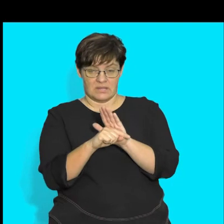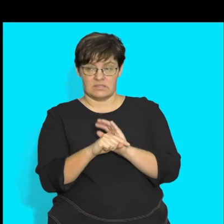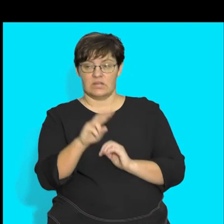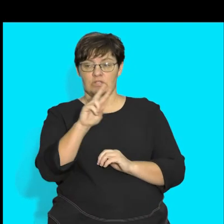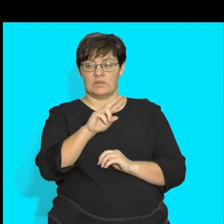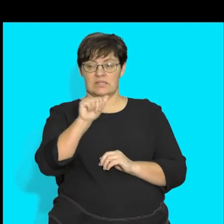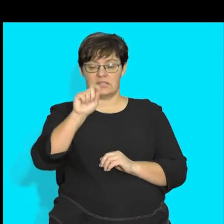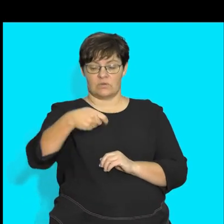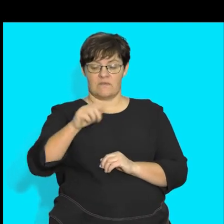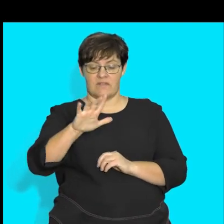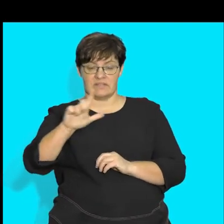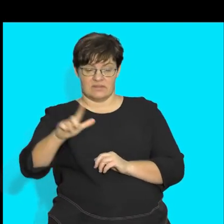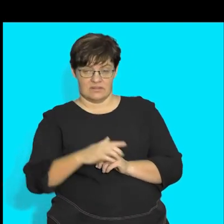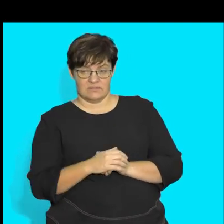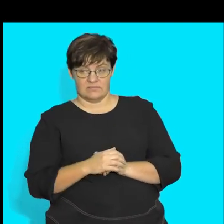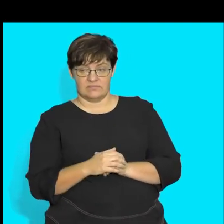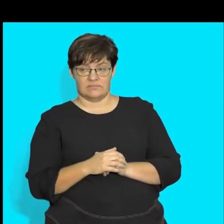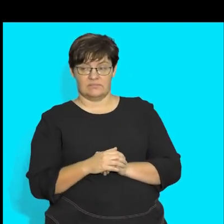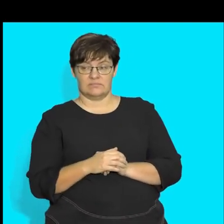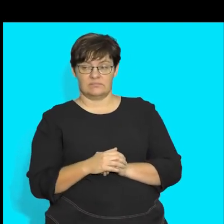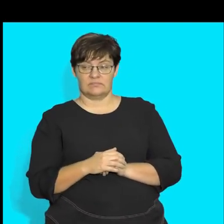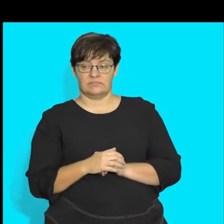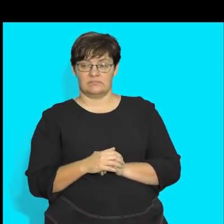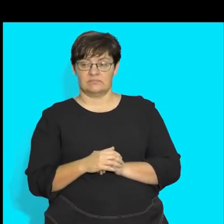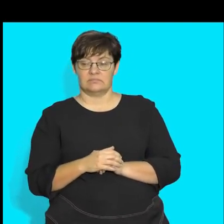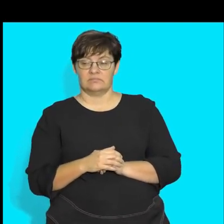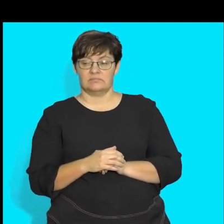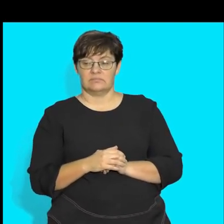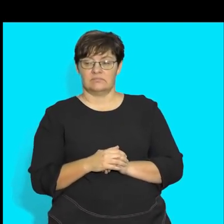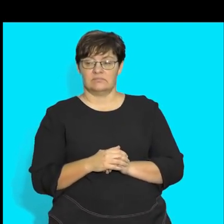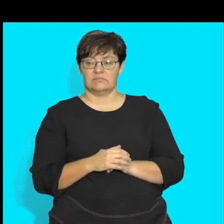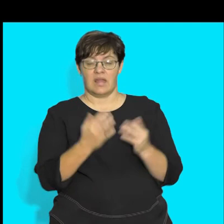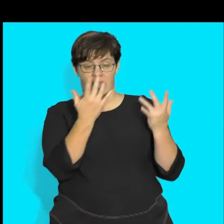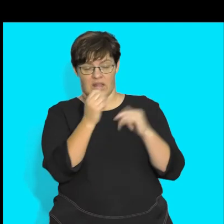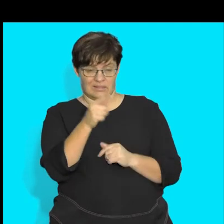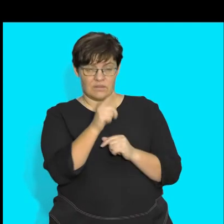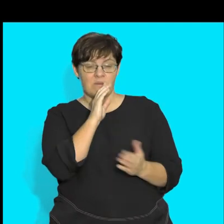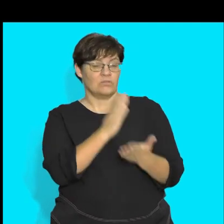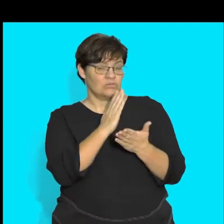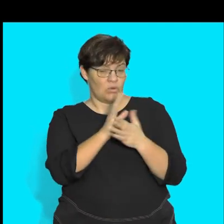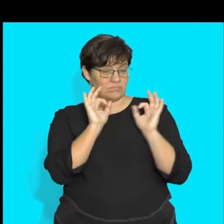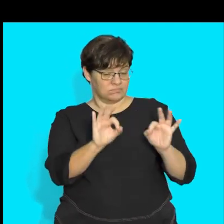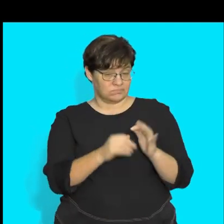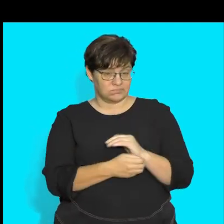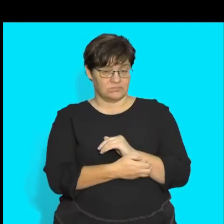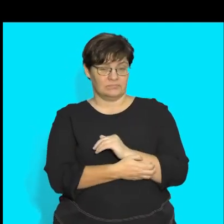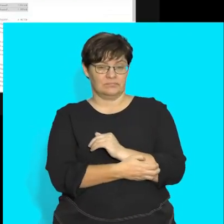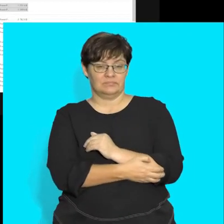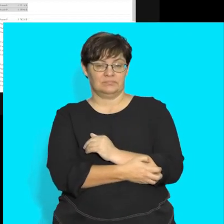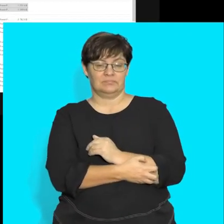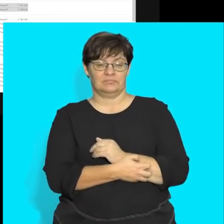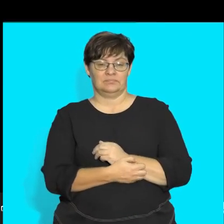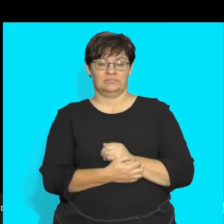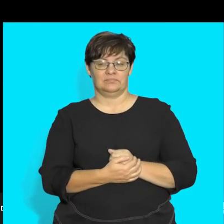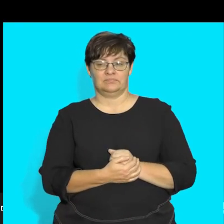135 minus 26,57. I'm going to do that on my calculator to make sure that I get this